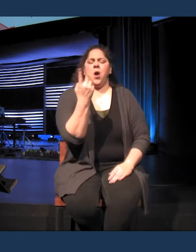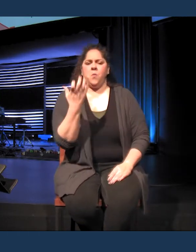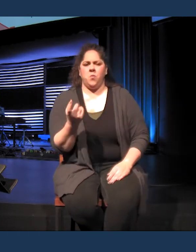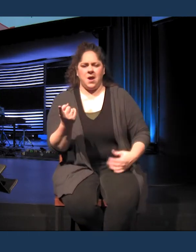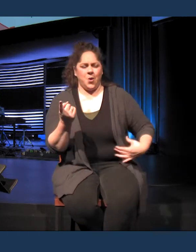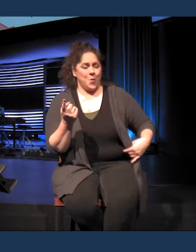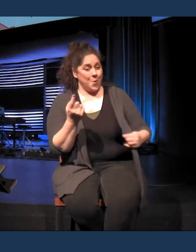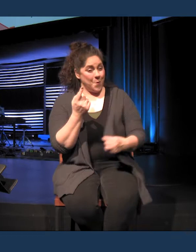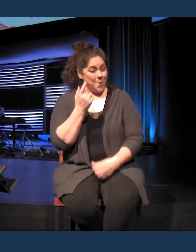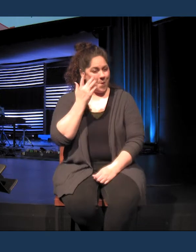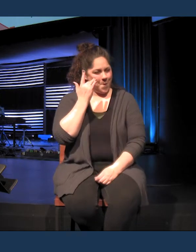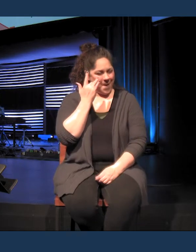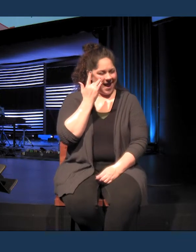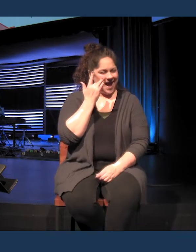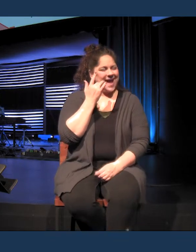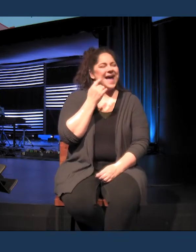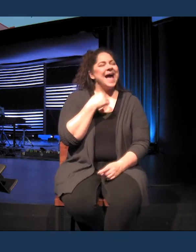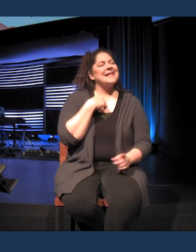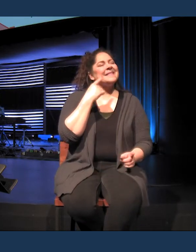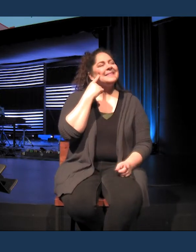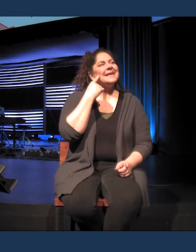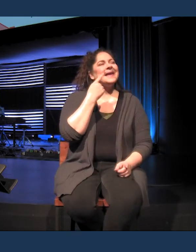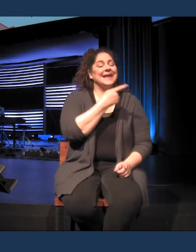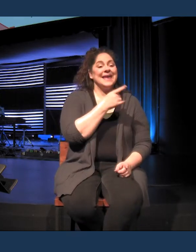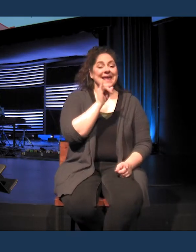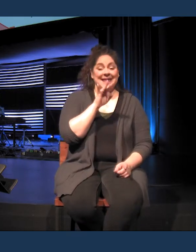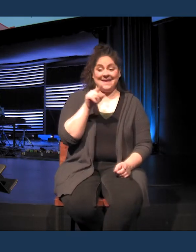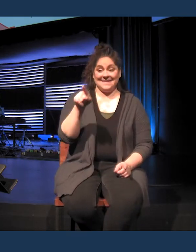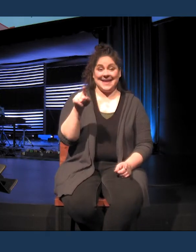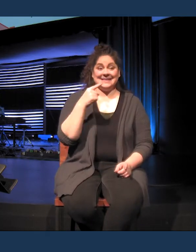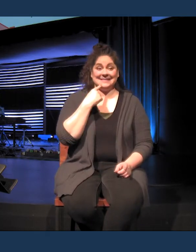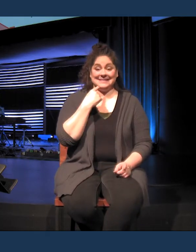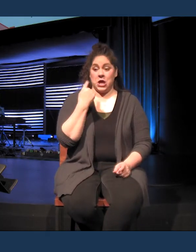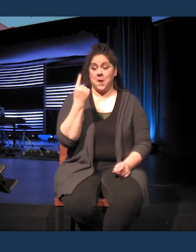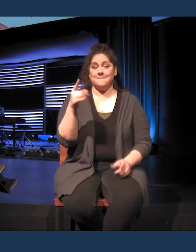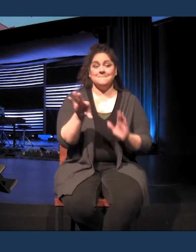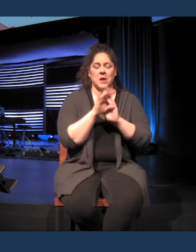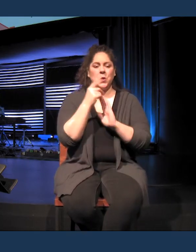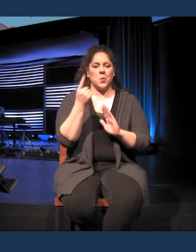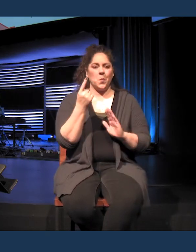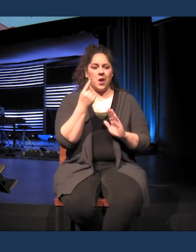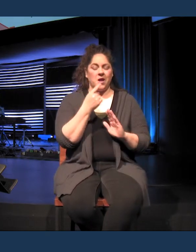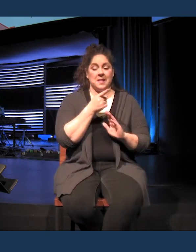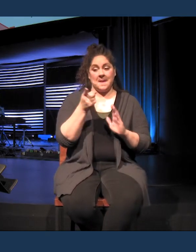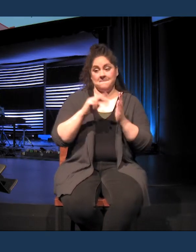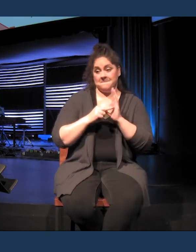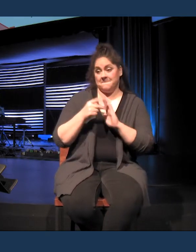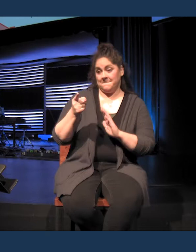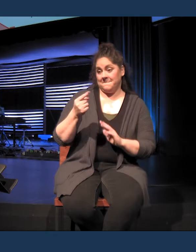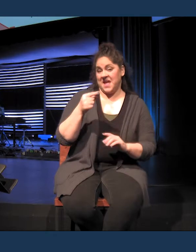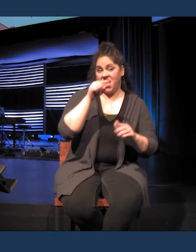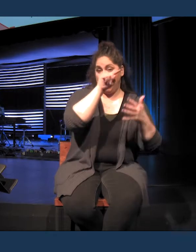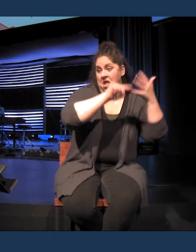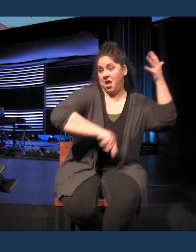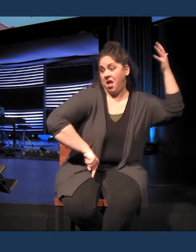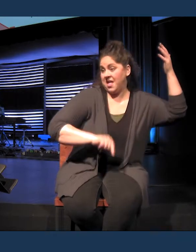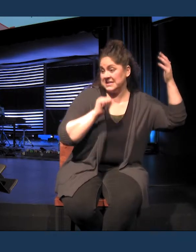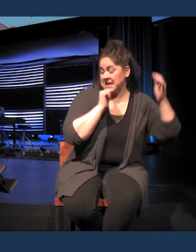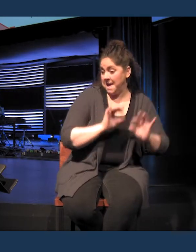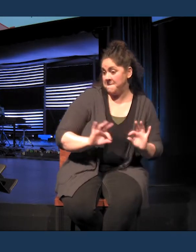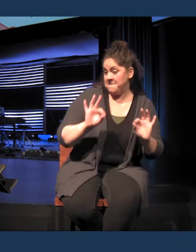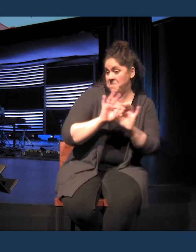think because if they could get Jesus to highlight one commandment, they could easily say, well, are you saying none of the other ones are important?